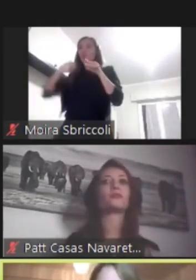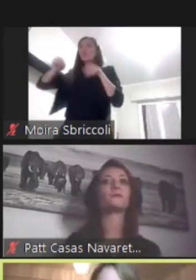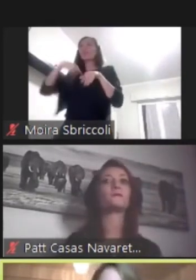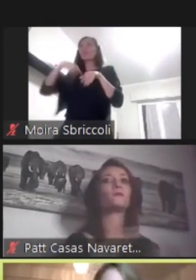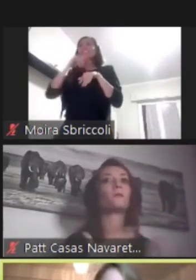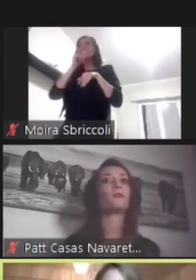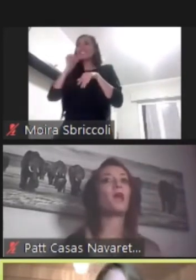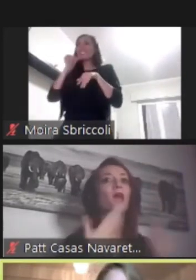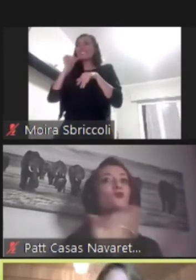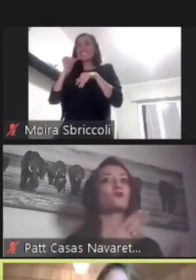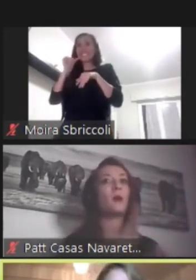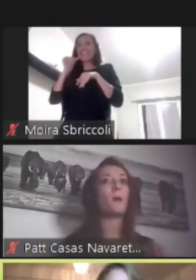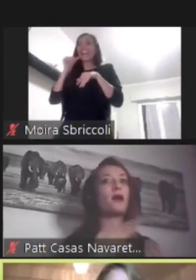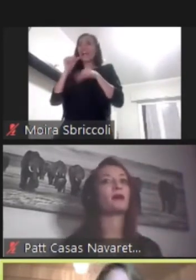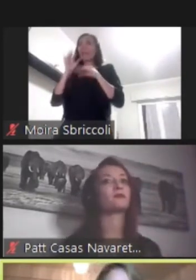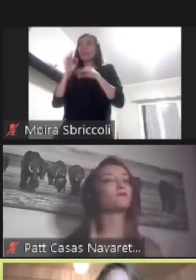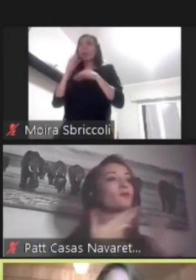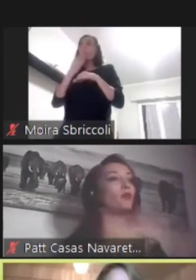really is.